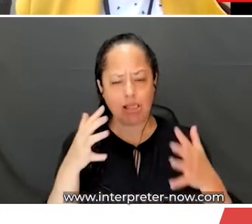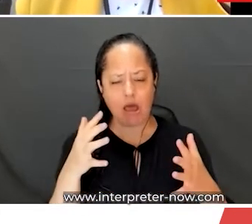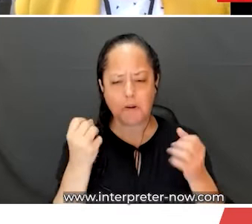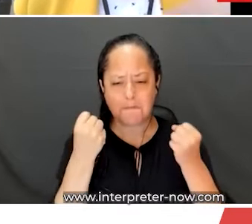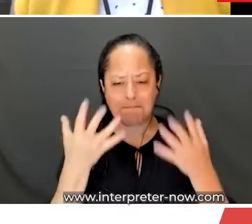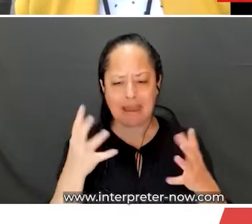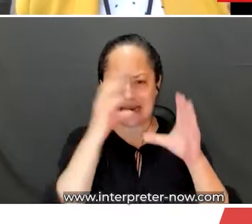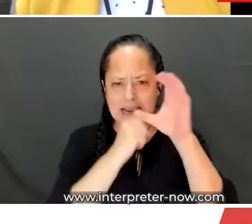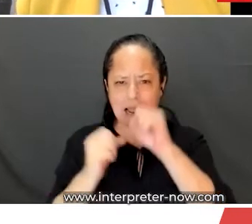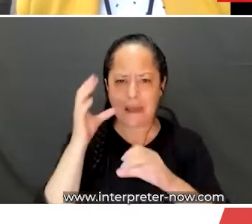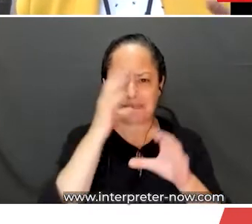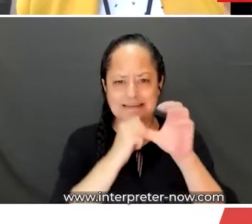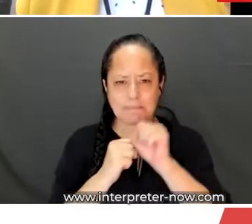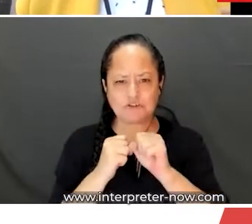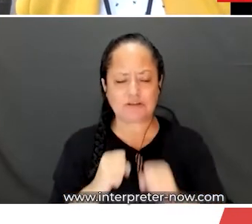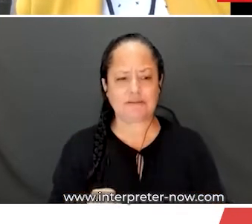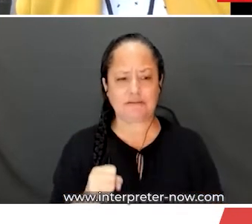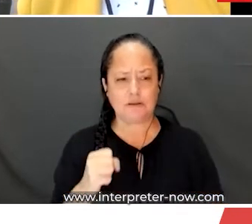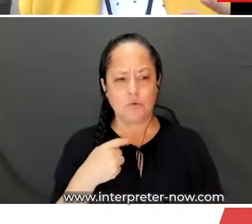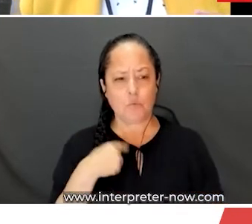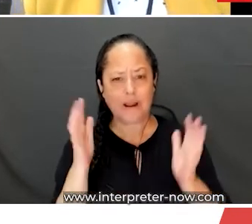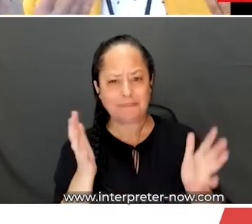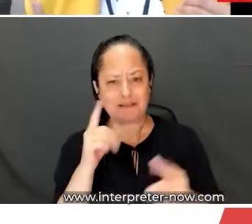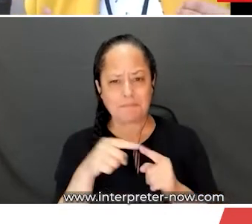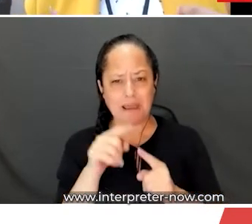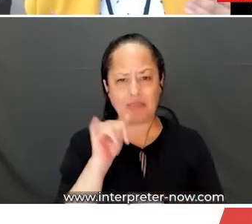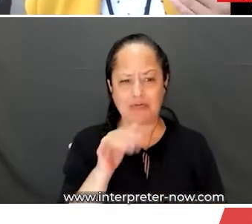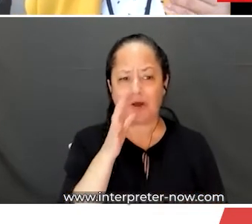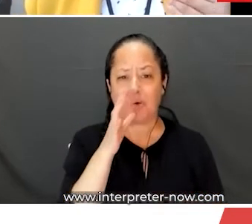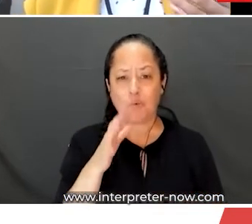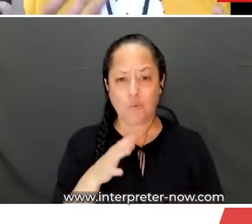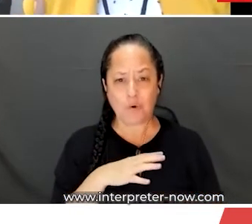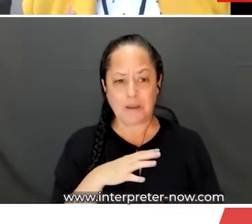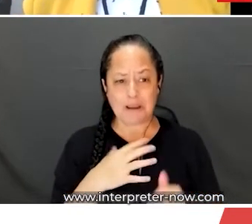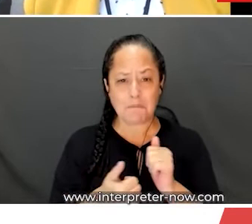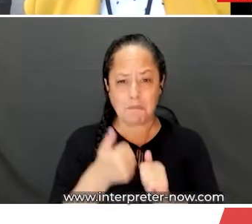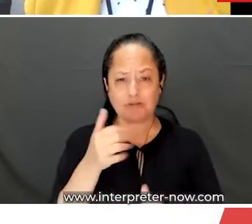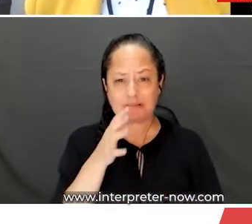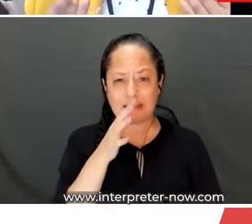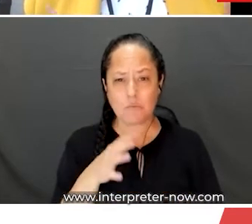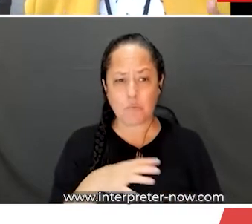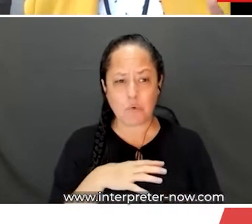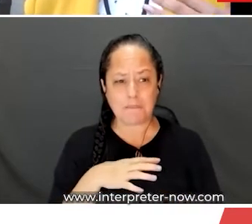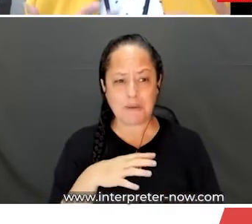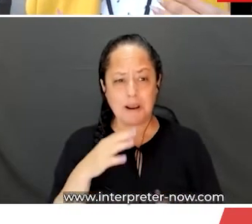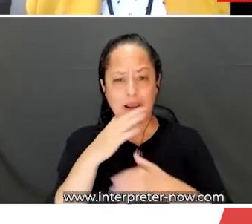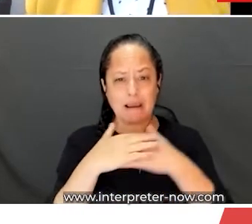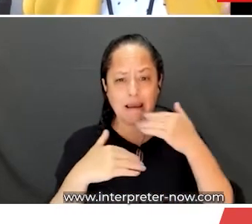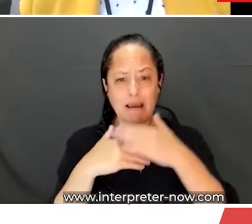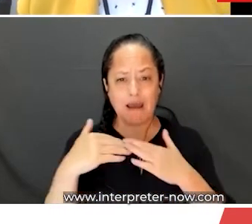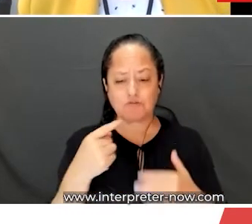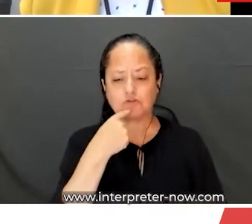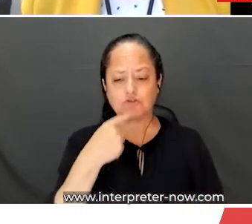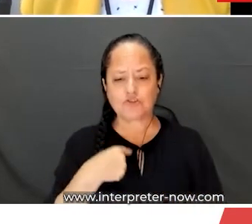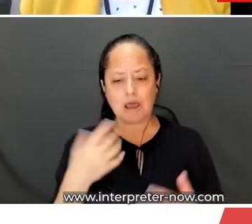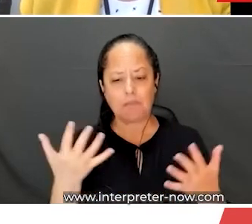assumptions going into when I'm speaking about this, and women have, and mostly women have been comfortable enough to tell me what